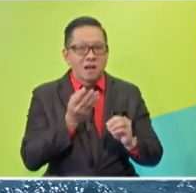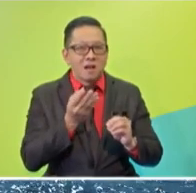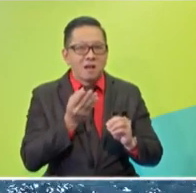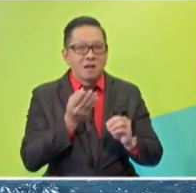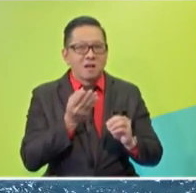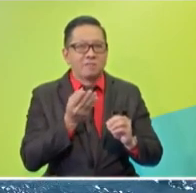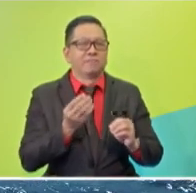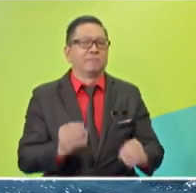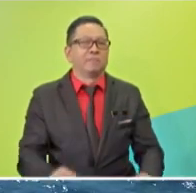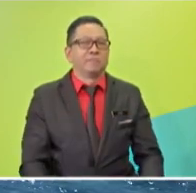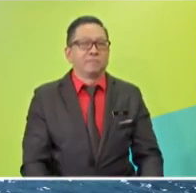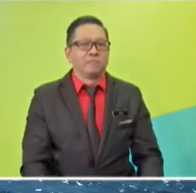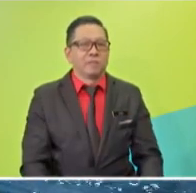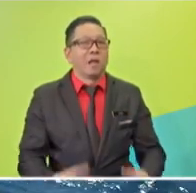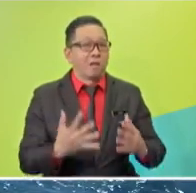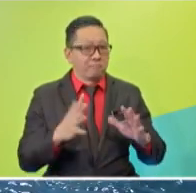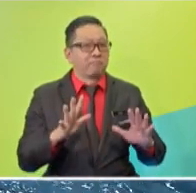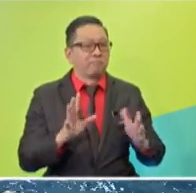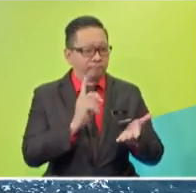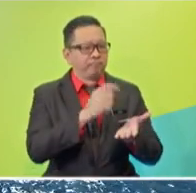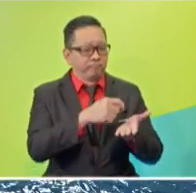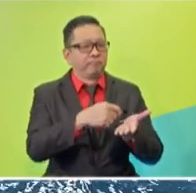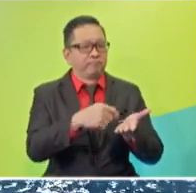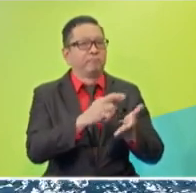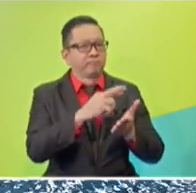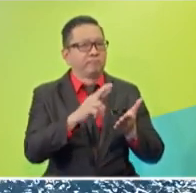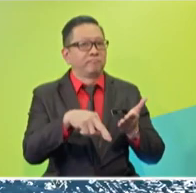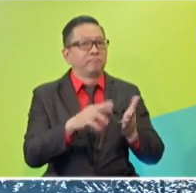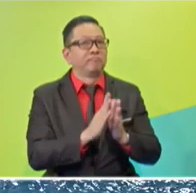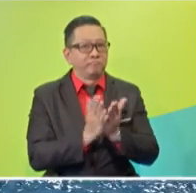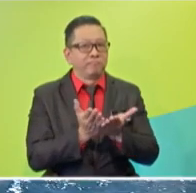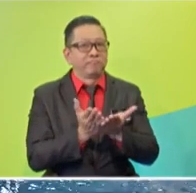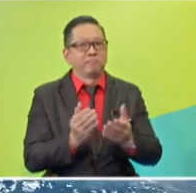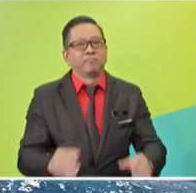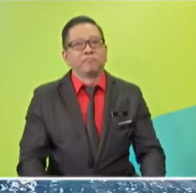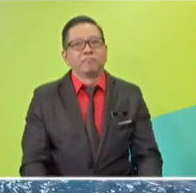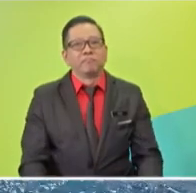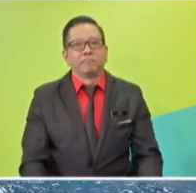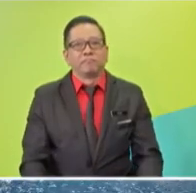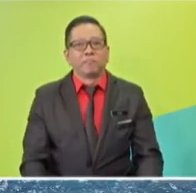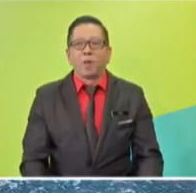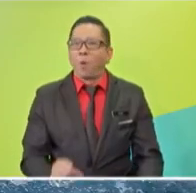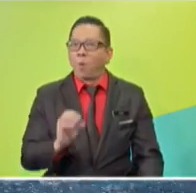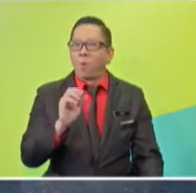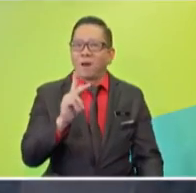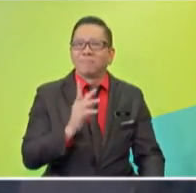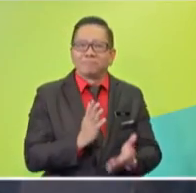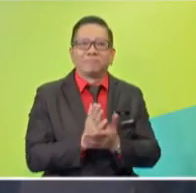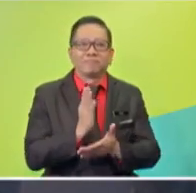a bowl. Then I write what I think in a notebook. All right.